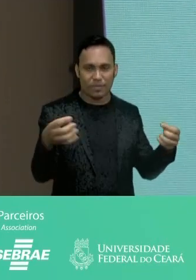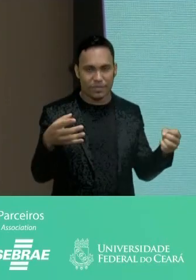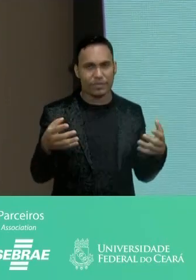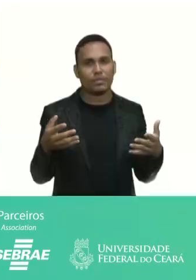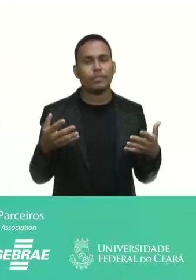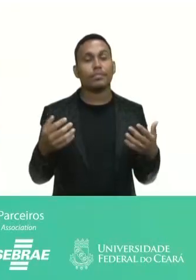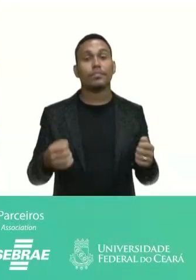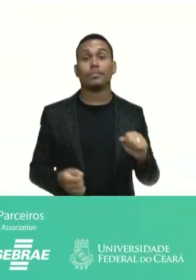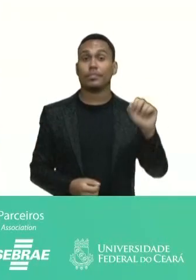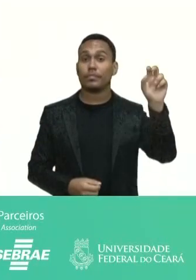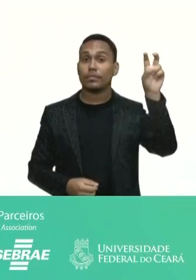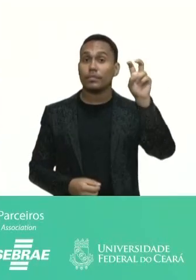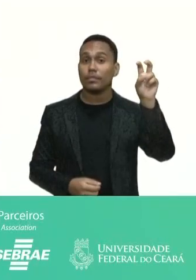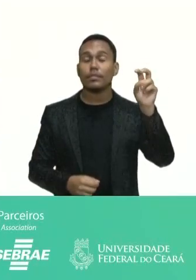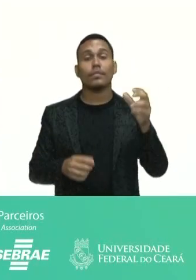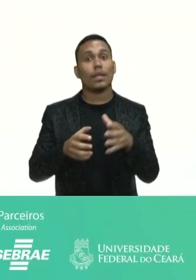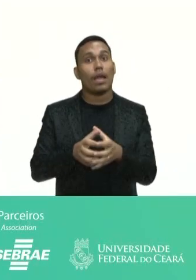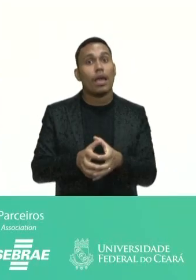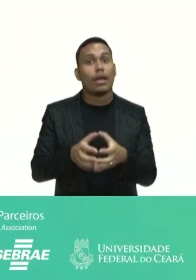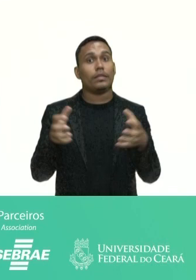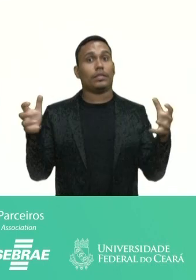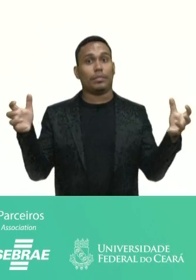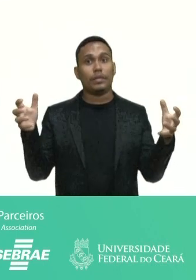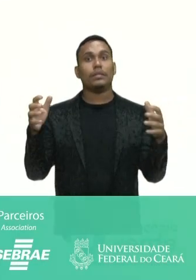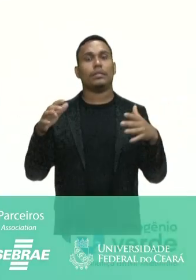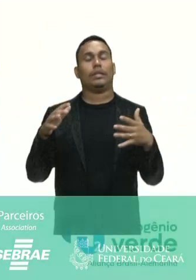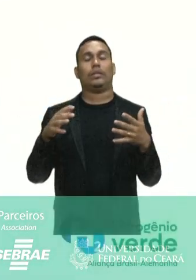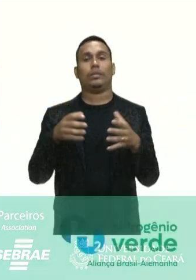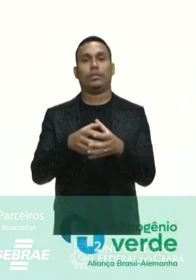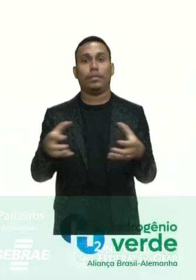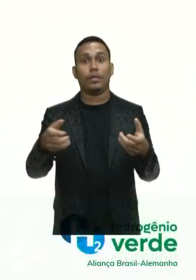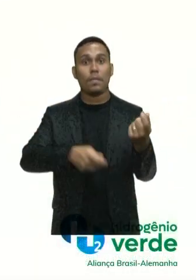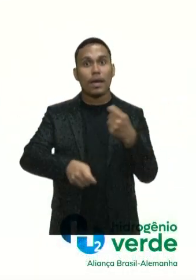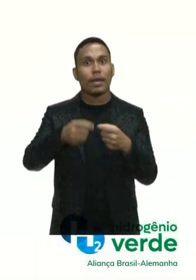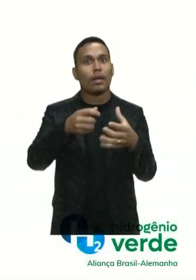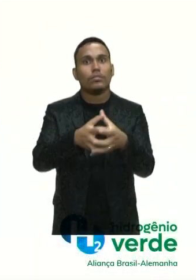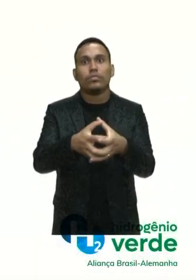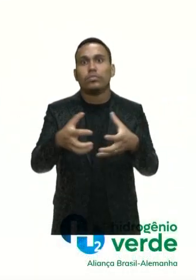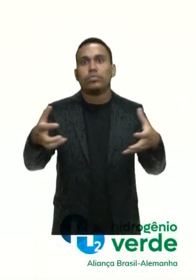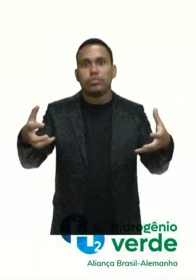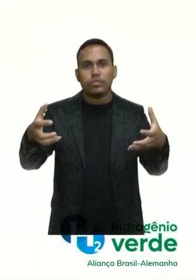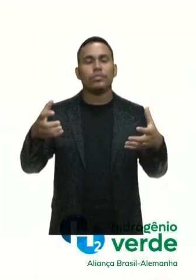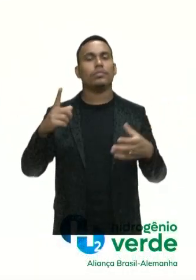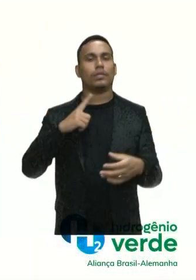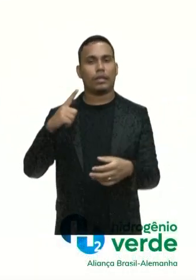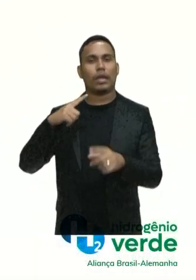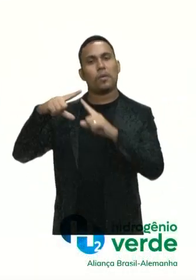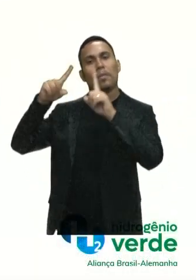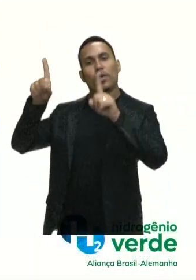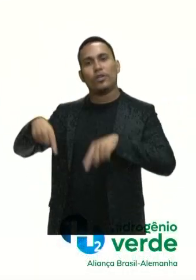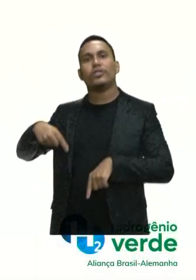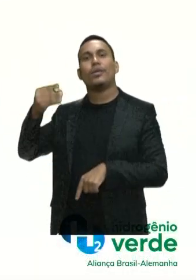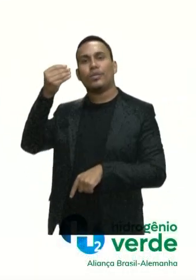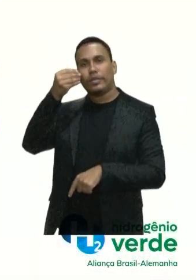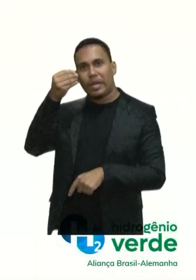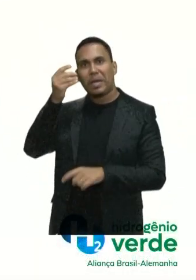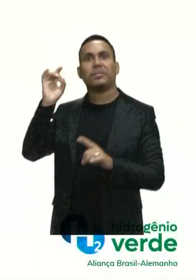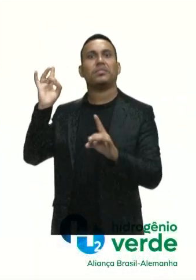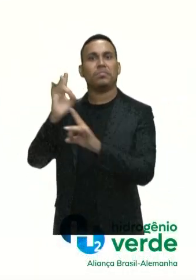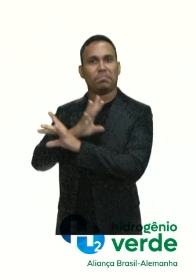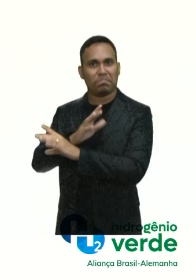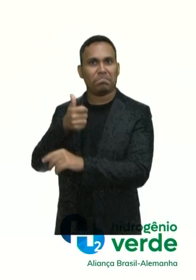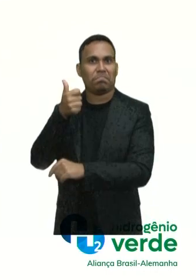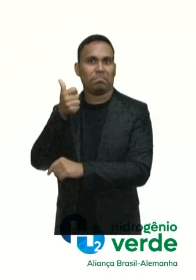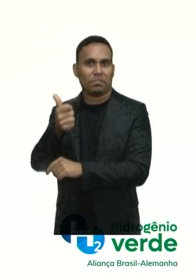E o quinto é a expansão do mercado. Na verdade, o que está por trás disso é um projeto piloto que já foi cedido and a pilot project